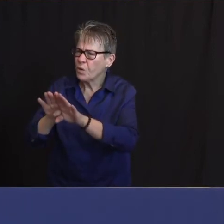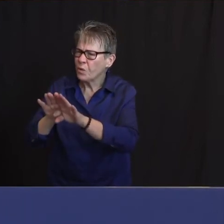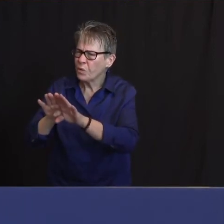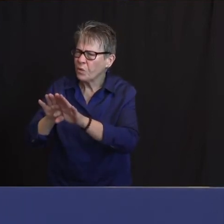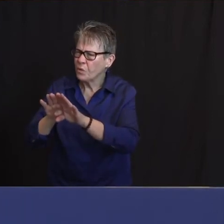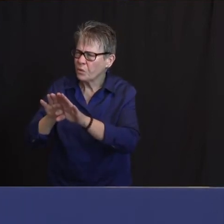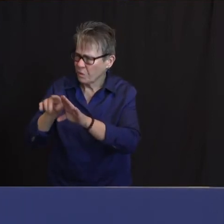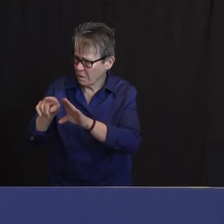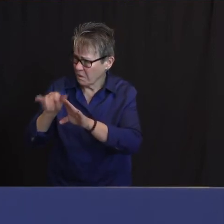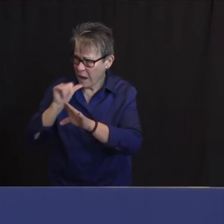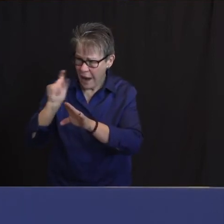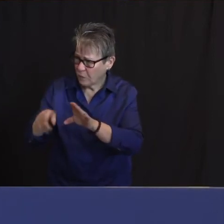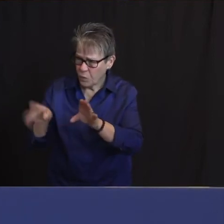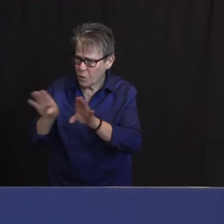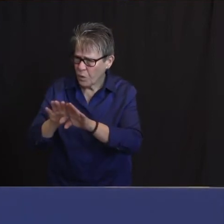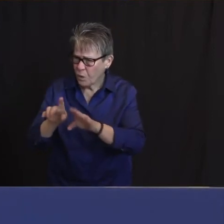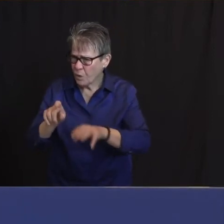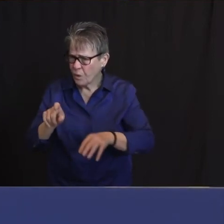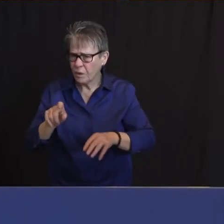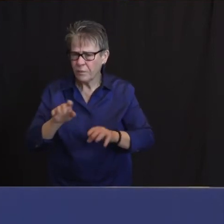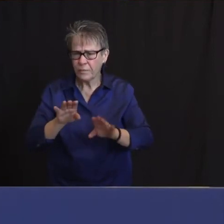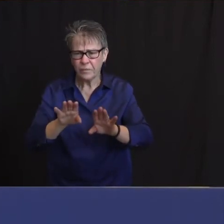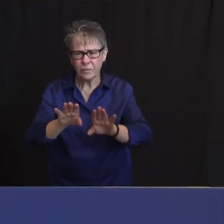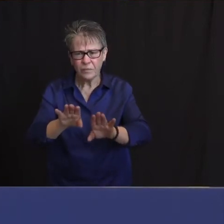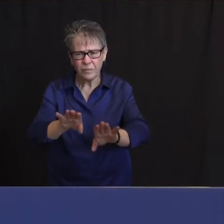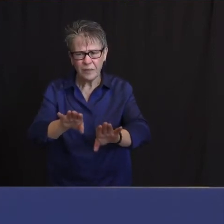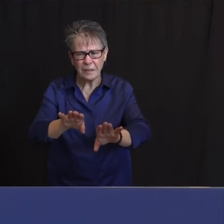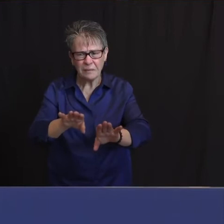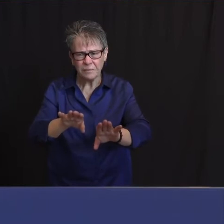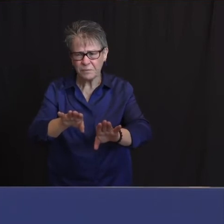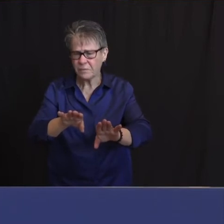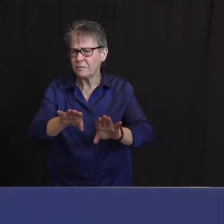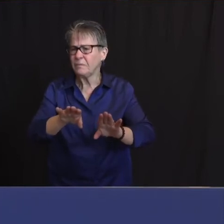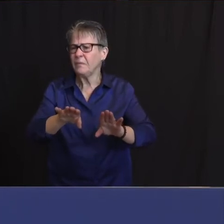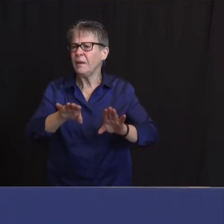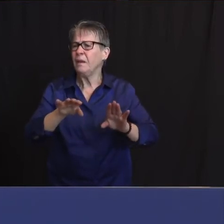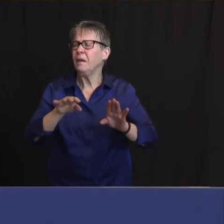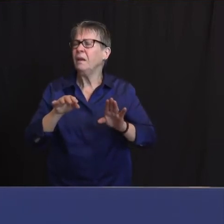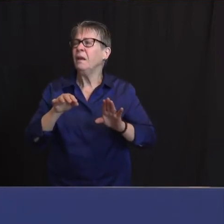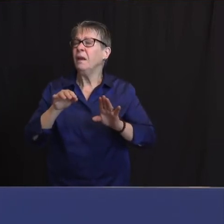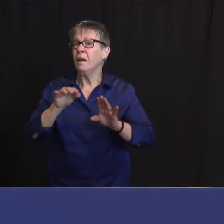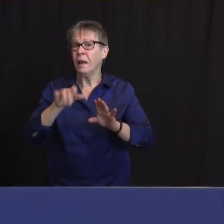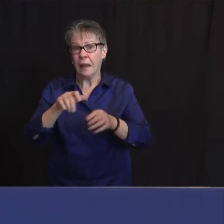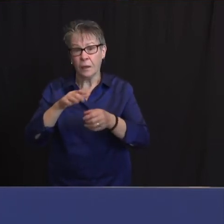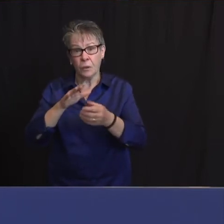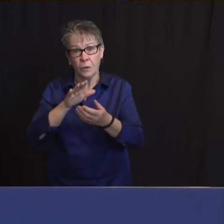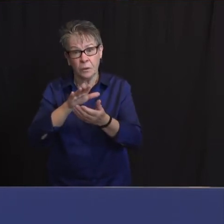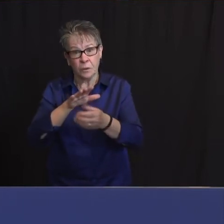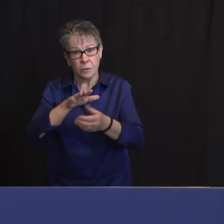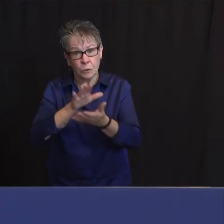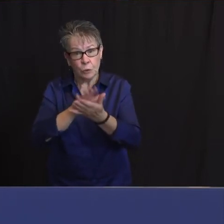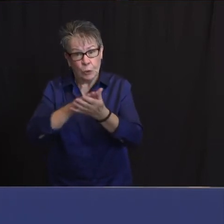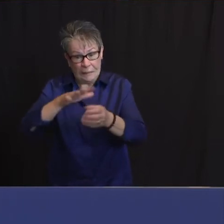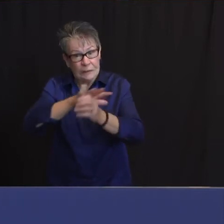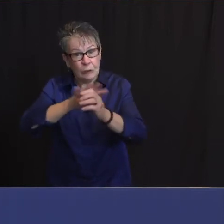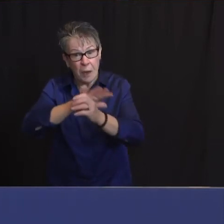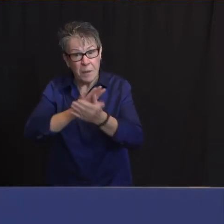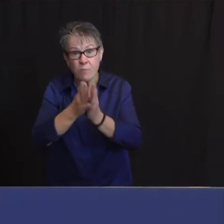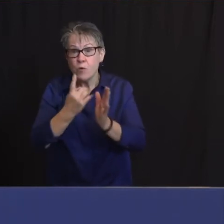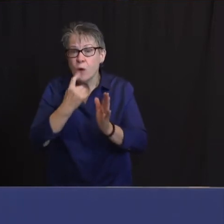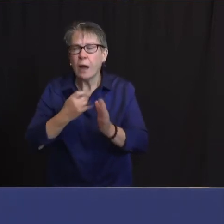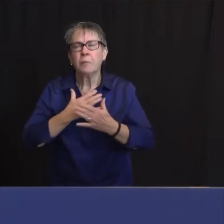Yeah, first of all, please God that the entire region doesn't turn red. And so this question of regionalization has come up a fair